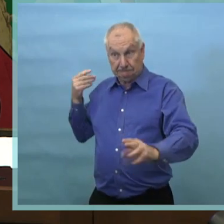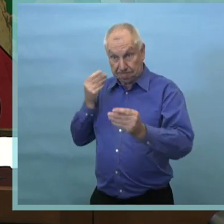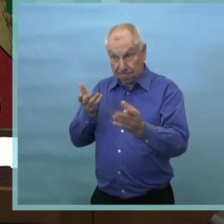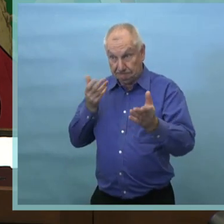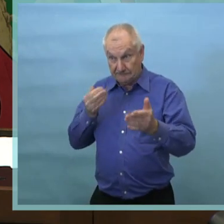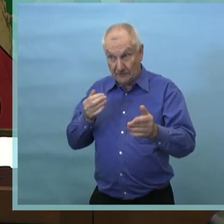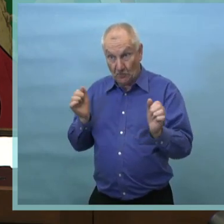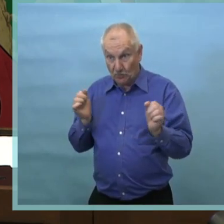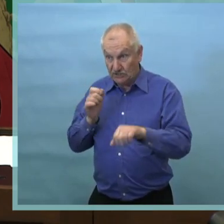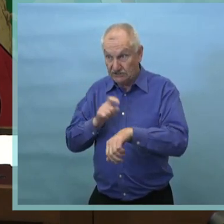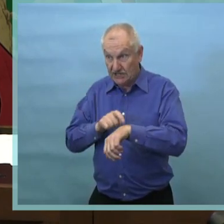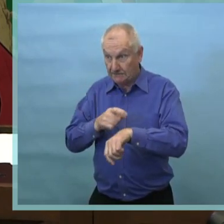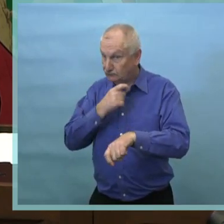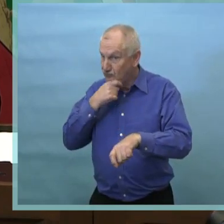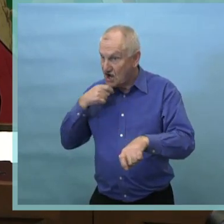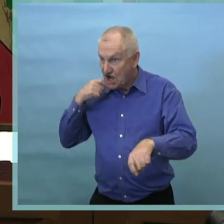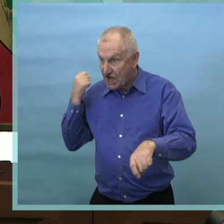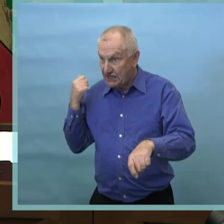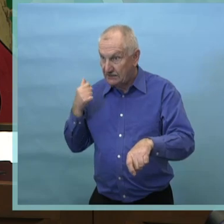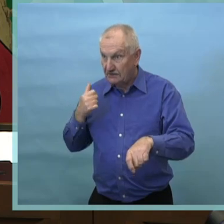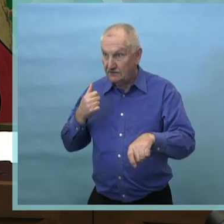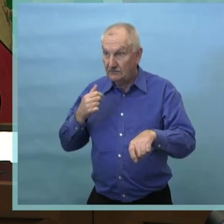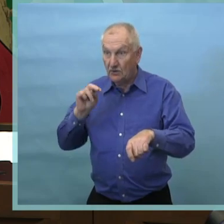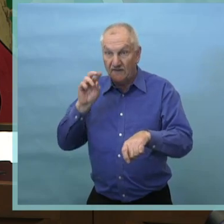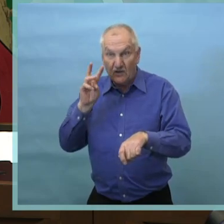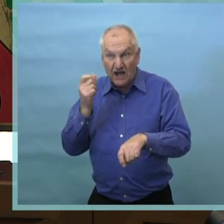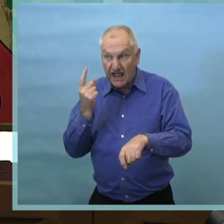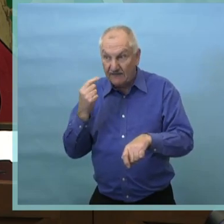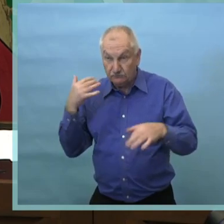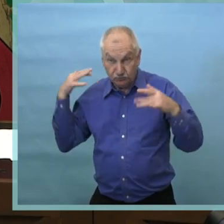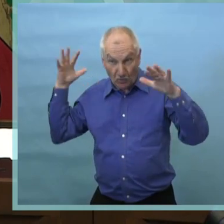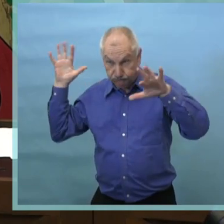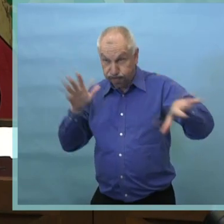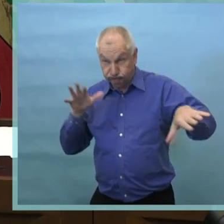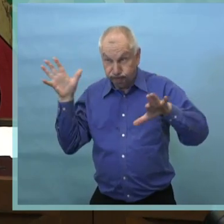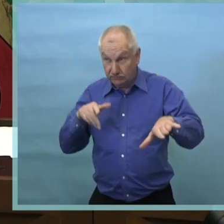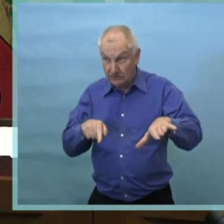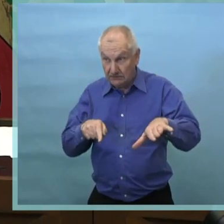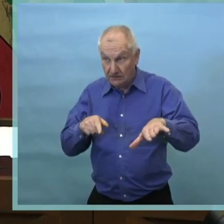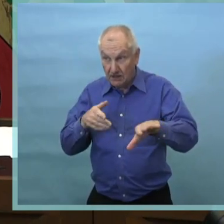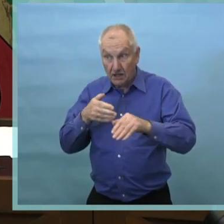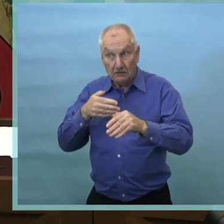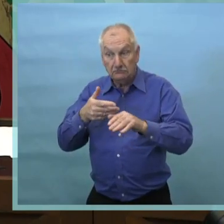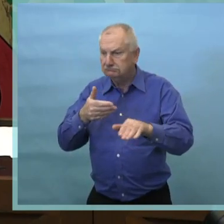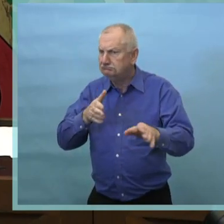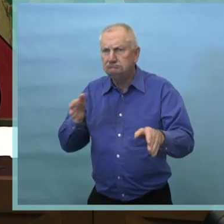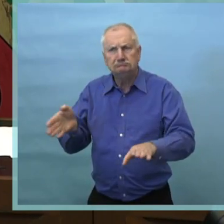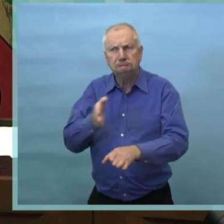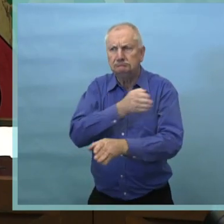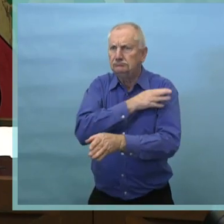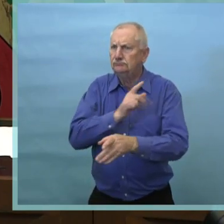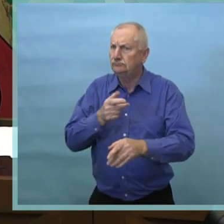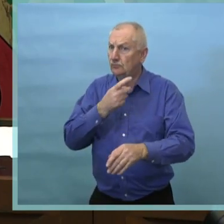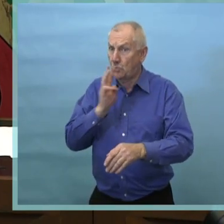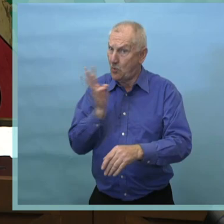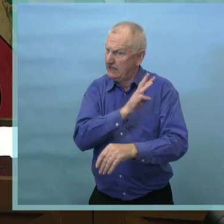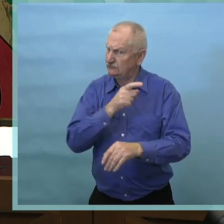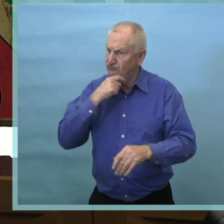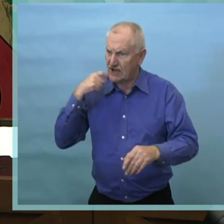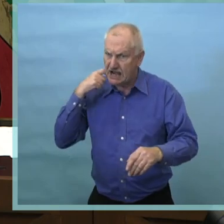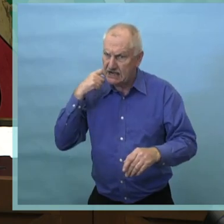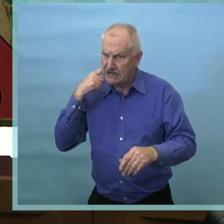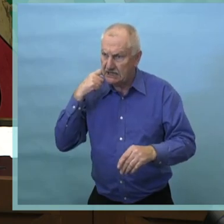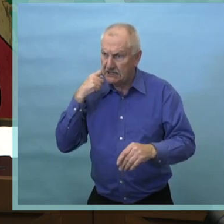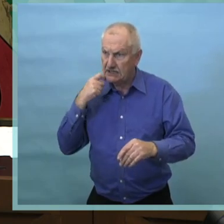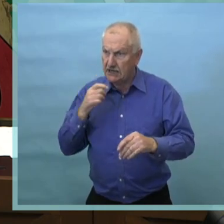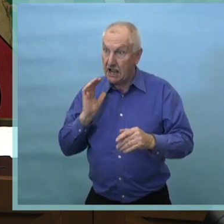the Remembrance Day storm. It was fairly dry out west. So the concern we have is probably more